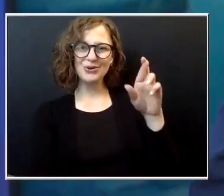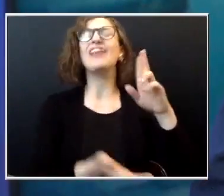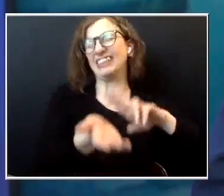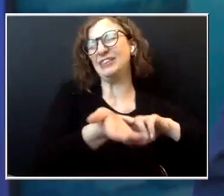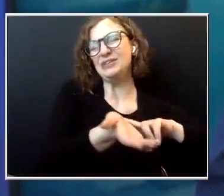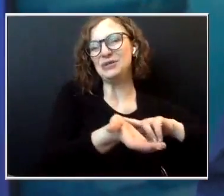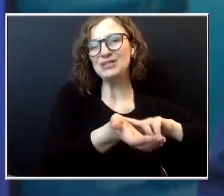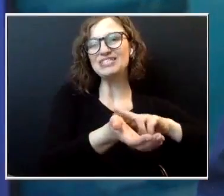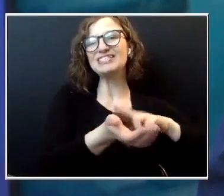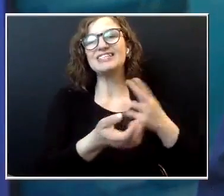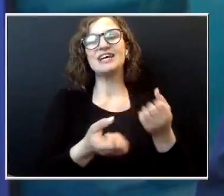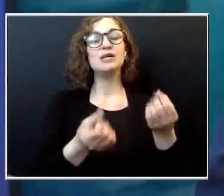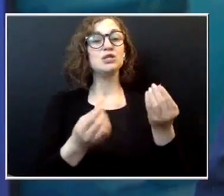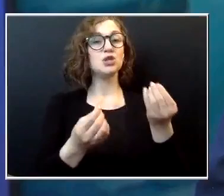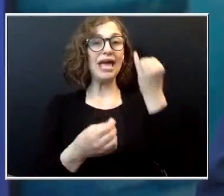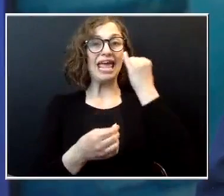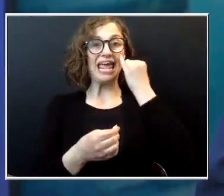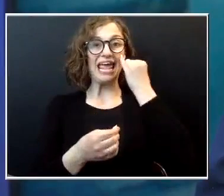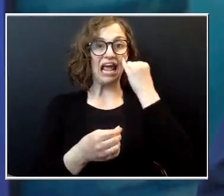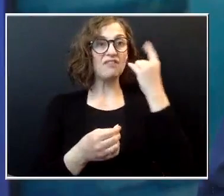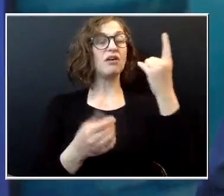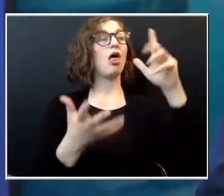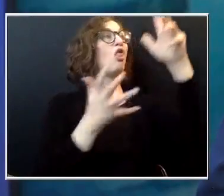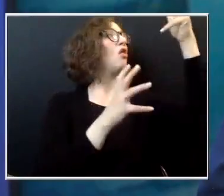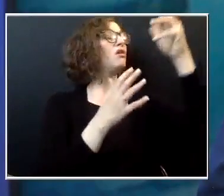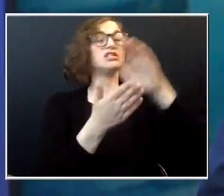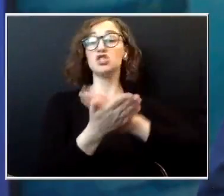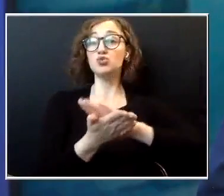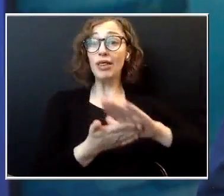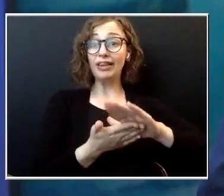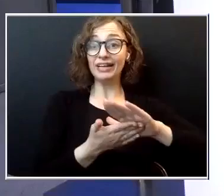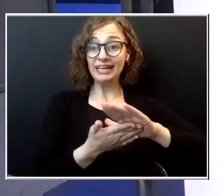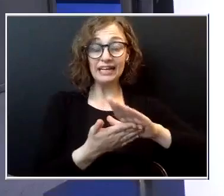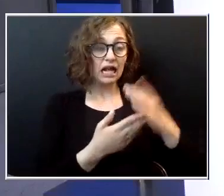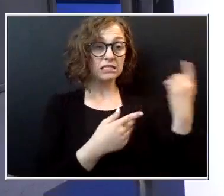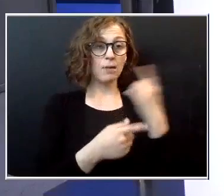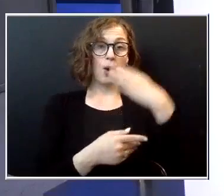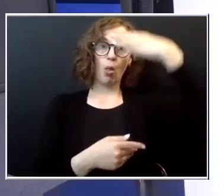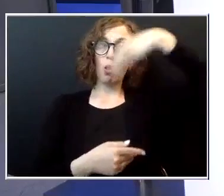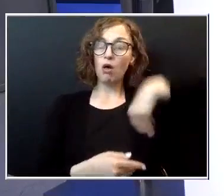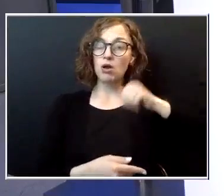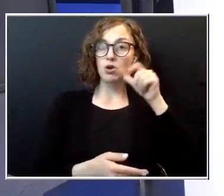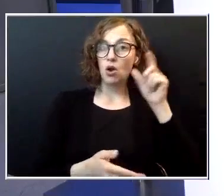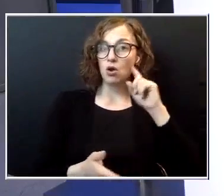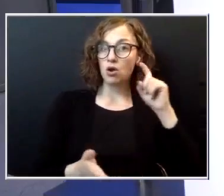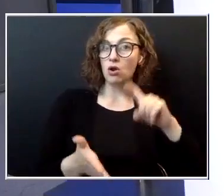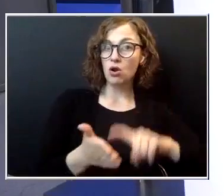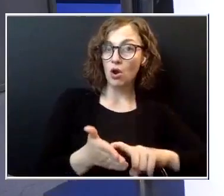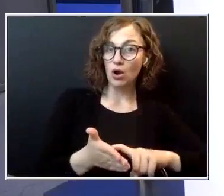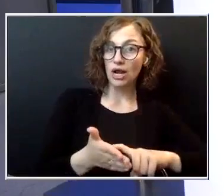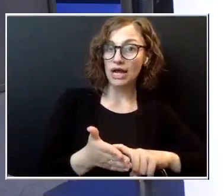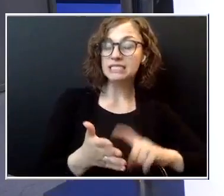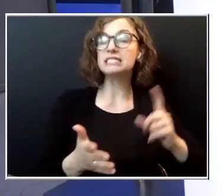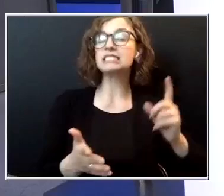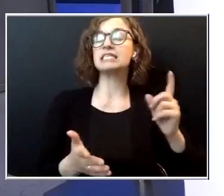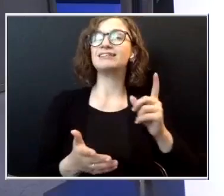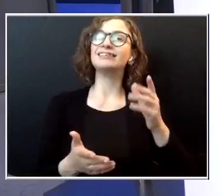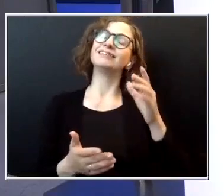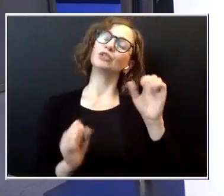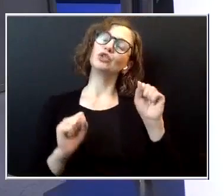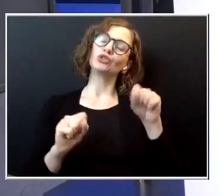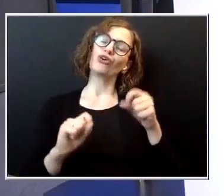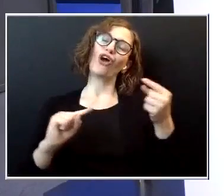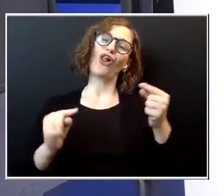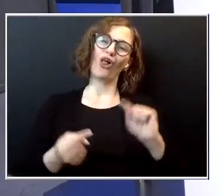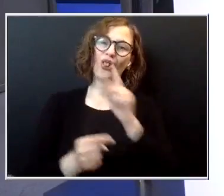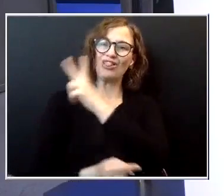in sterility and someone doesn't notice, that's what can harm our patients. No joke. I don't know any of the nurse lingo, so I got to bring everyone inside with me. I hear it. I think I